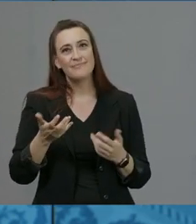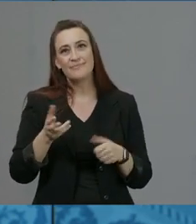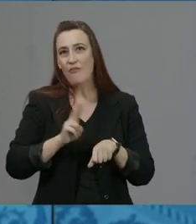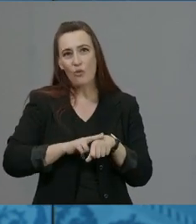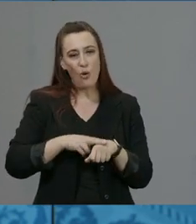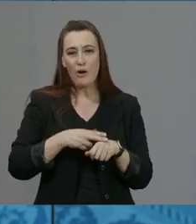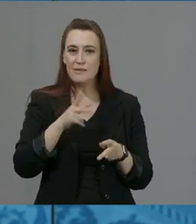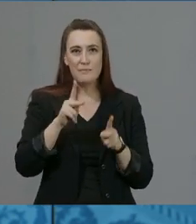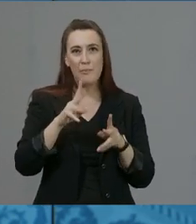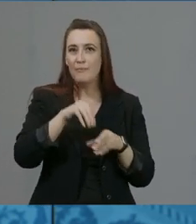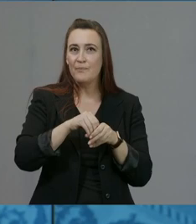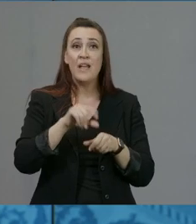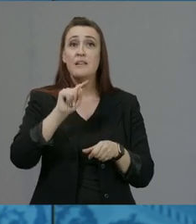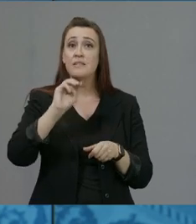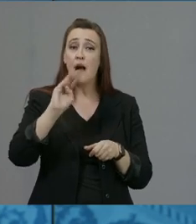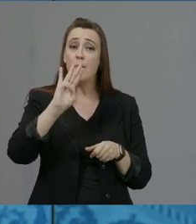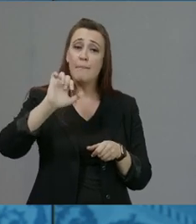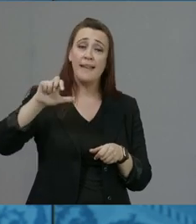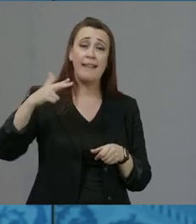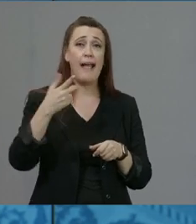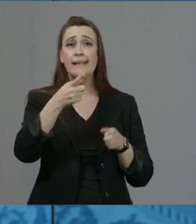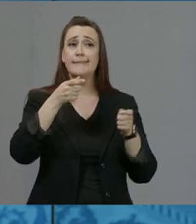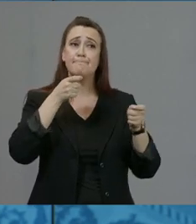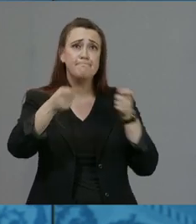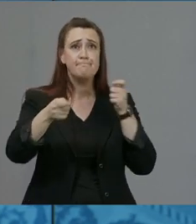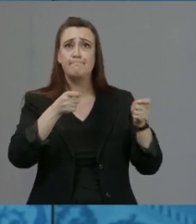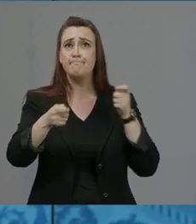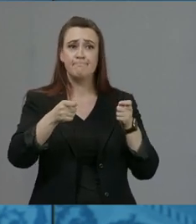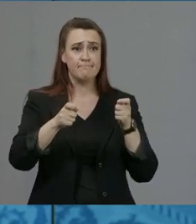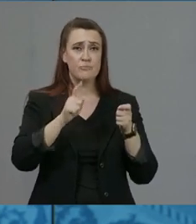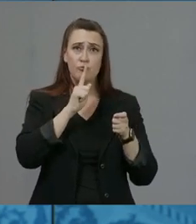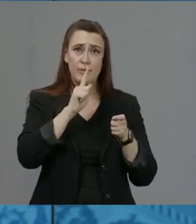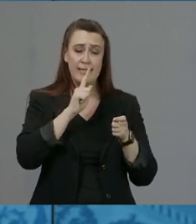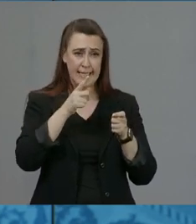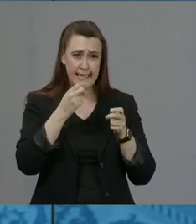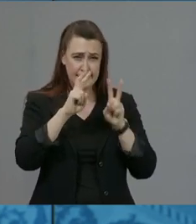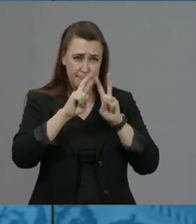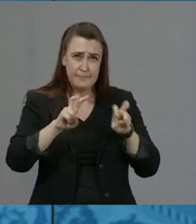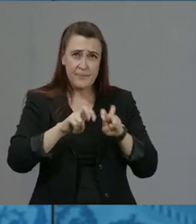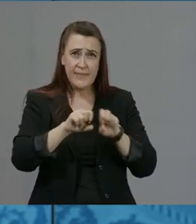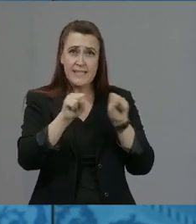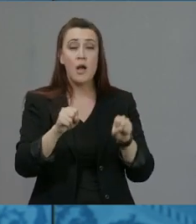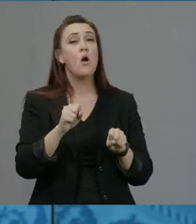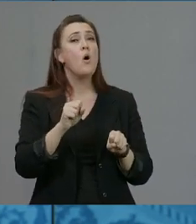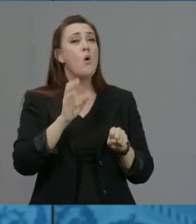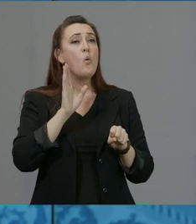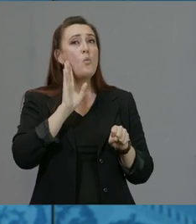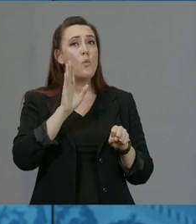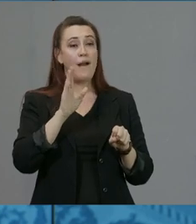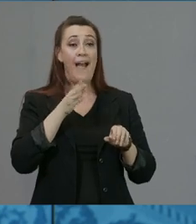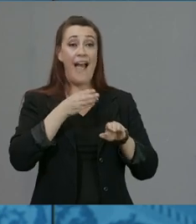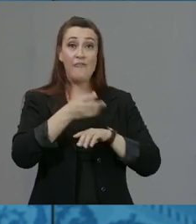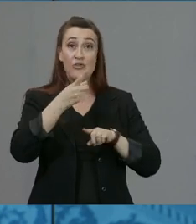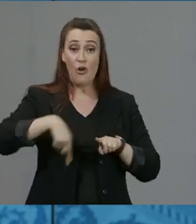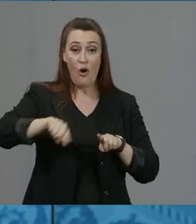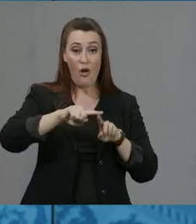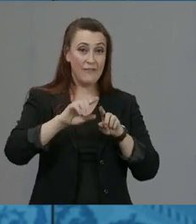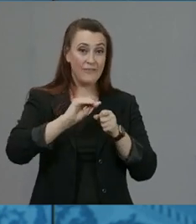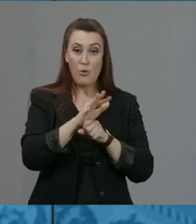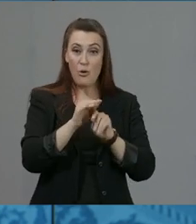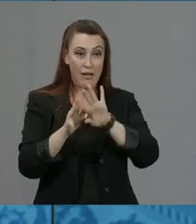Tom Betlach is going to get the job done. He's the one who's really identified. We'll have a much better Department of Economic